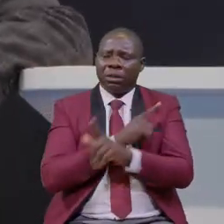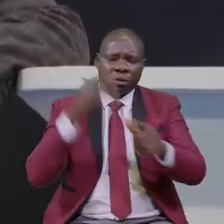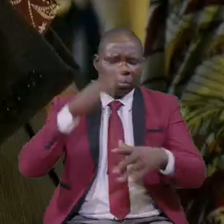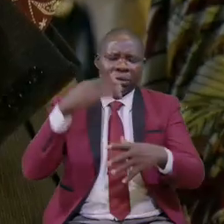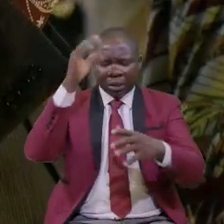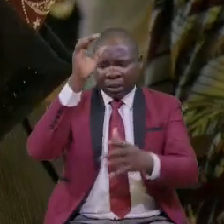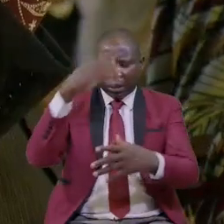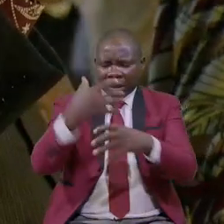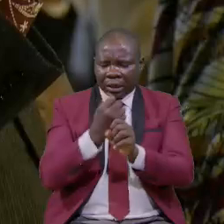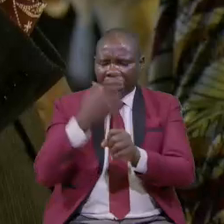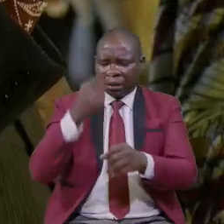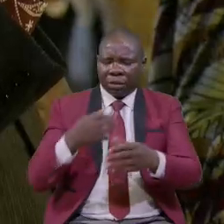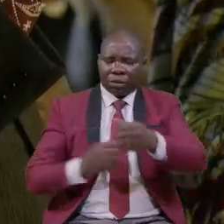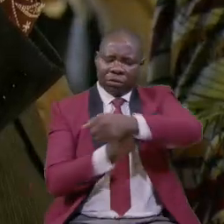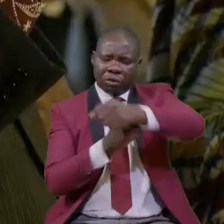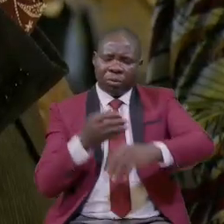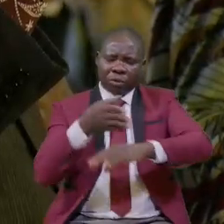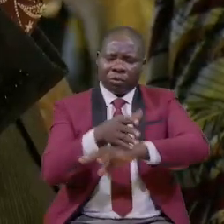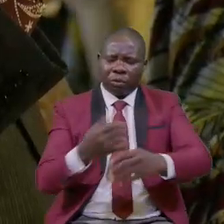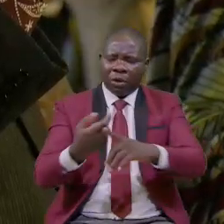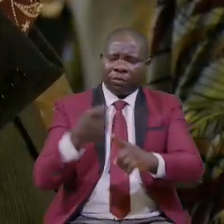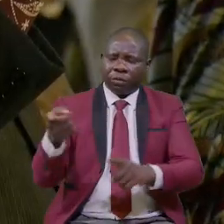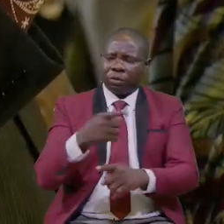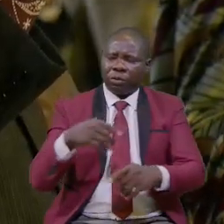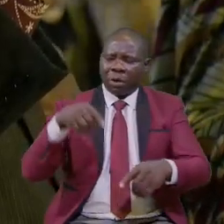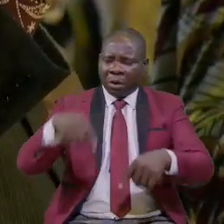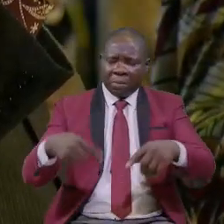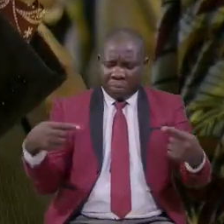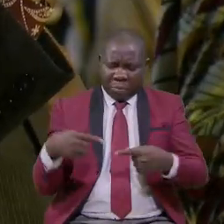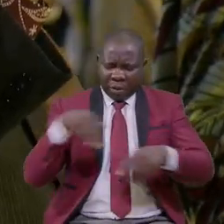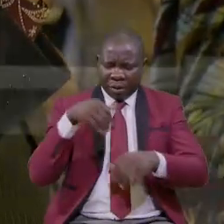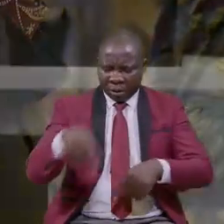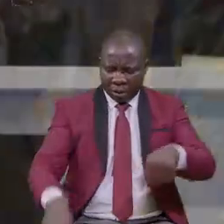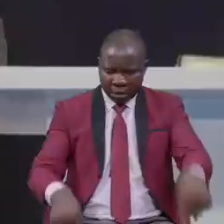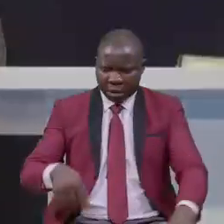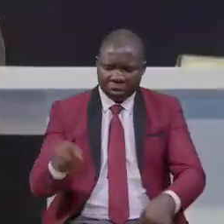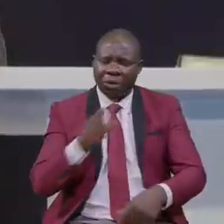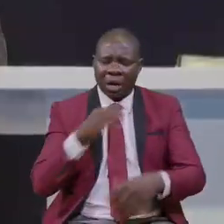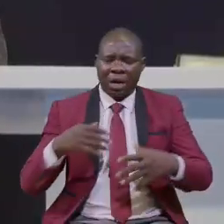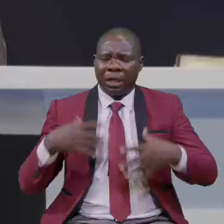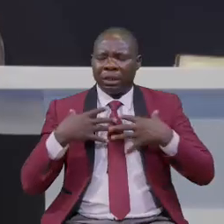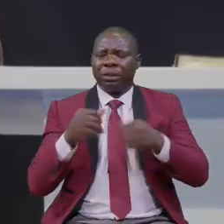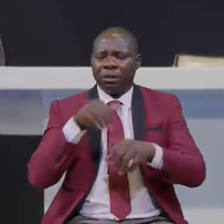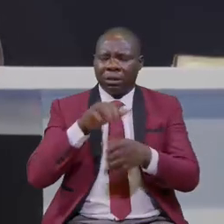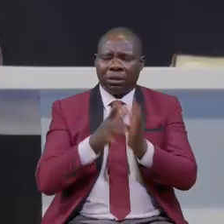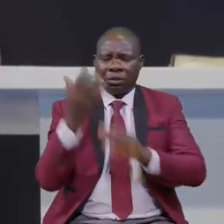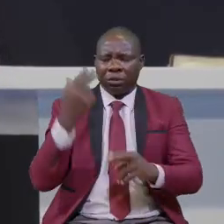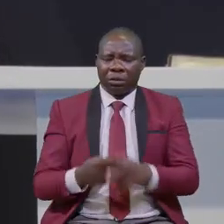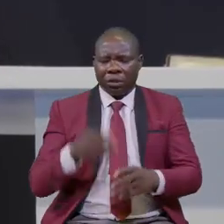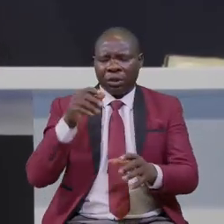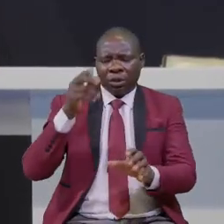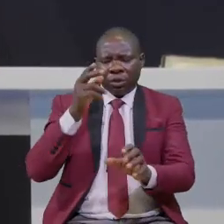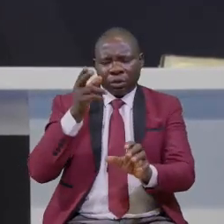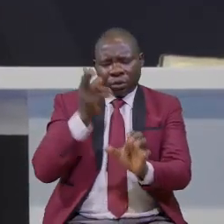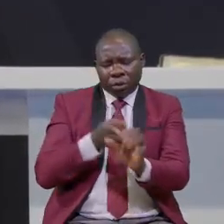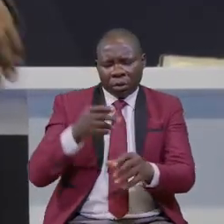away from you. Arthritis, you are healed in Jesus' name. Joint pains, you are removed in